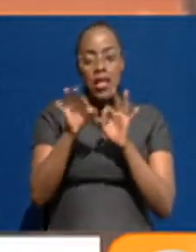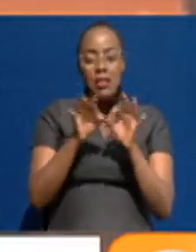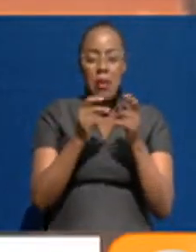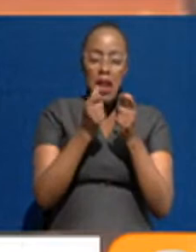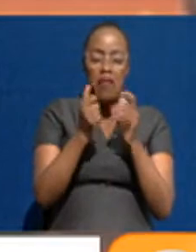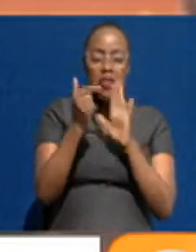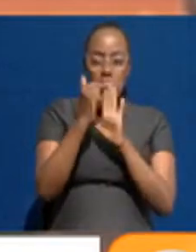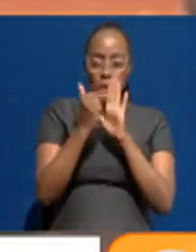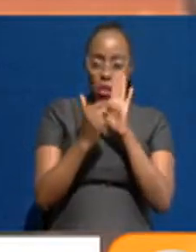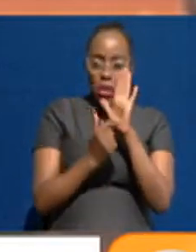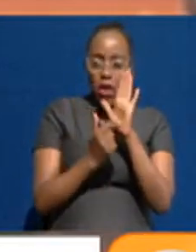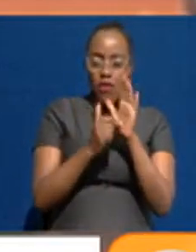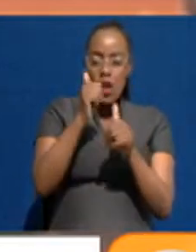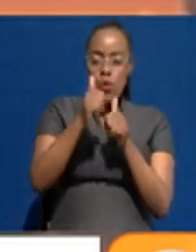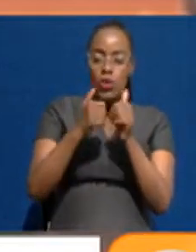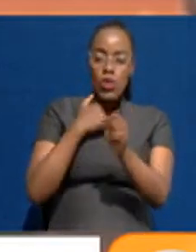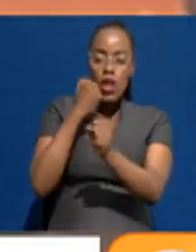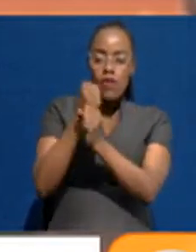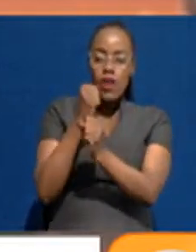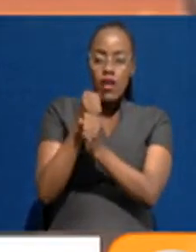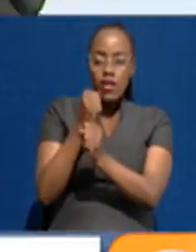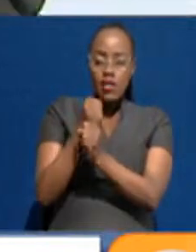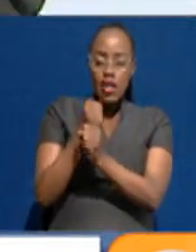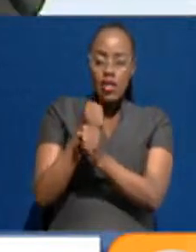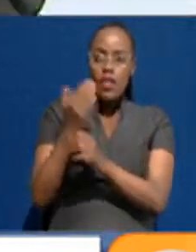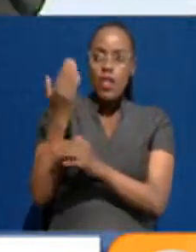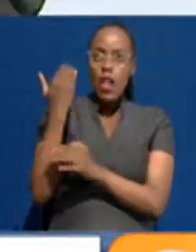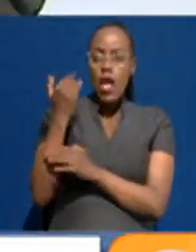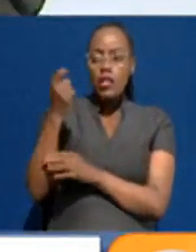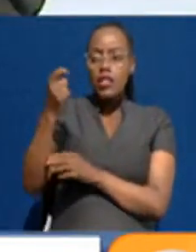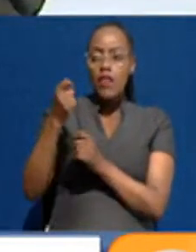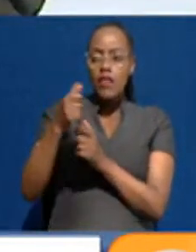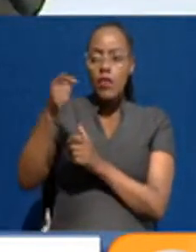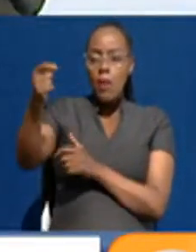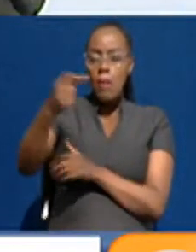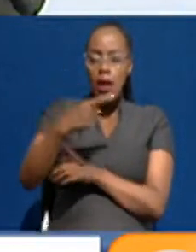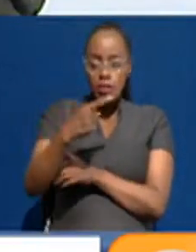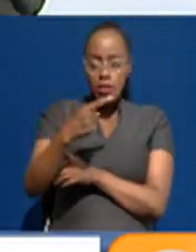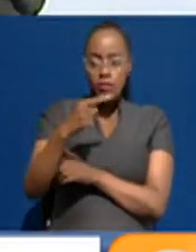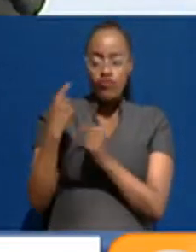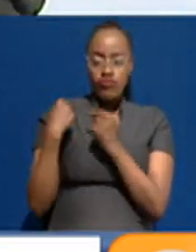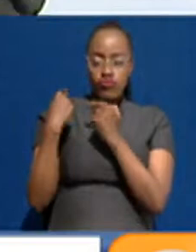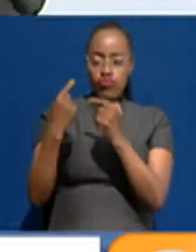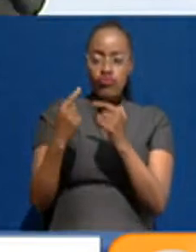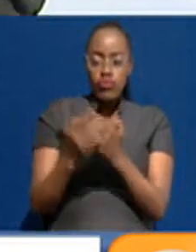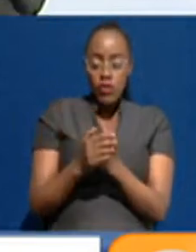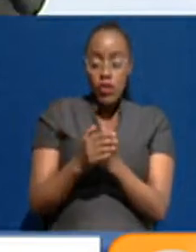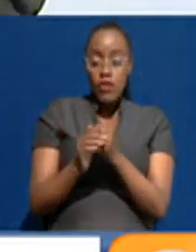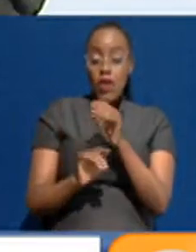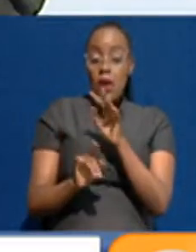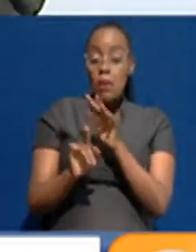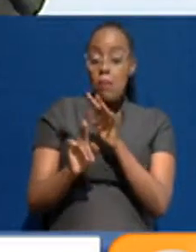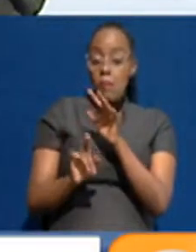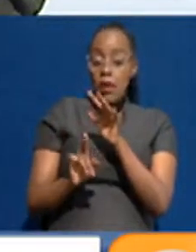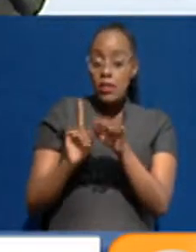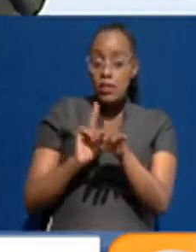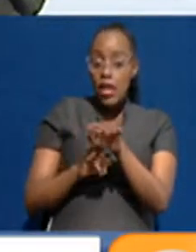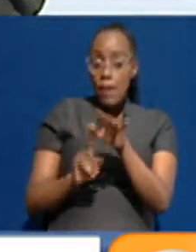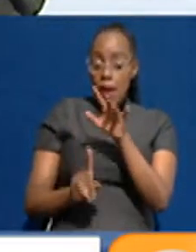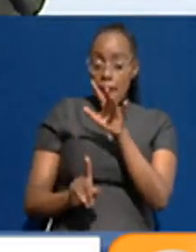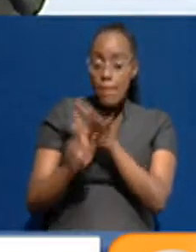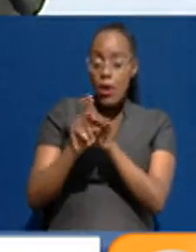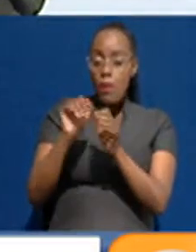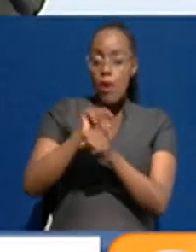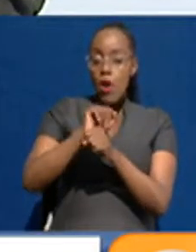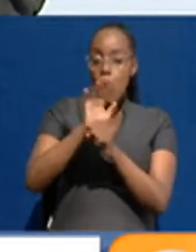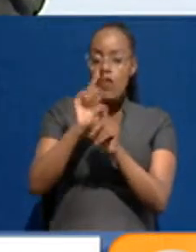of things we have done over the last couple of months. COVID obviously changed how we